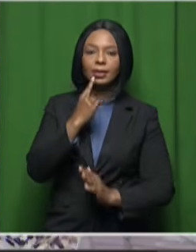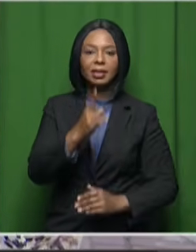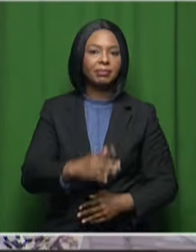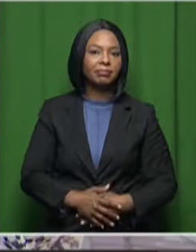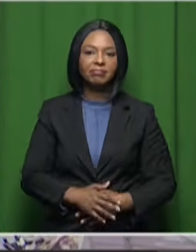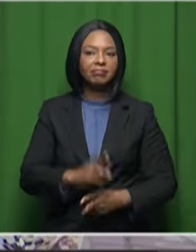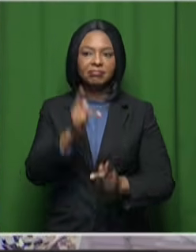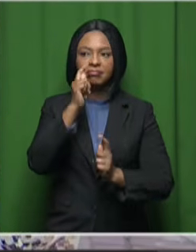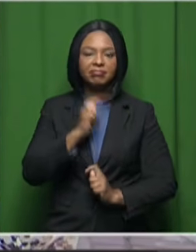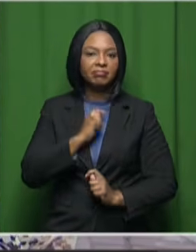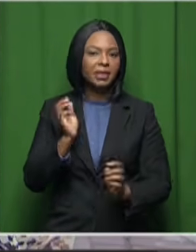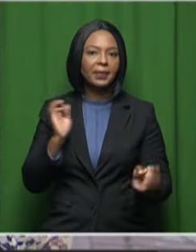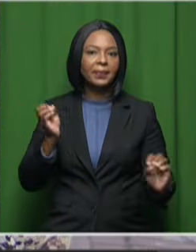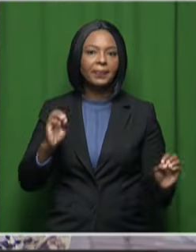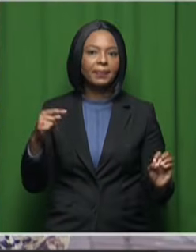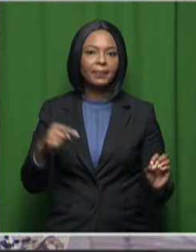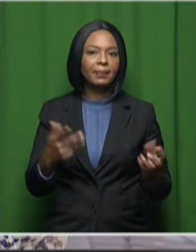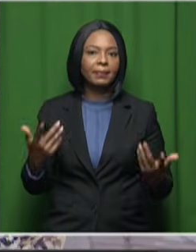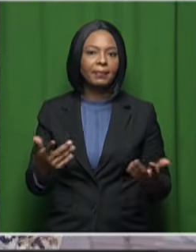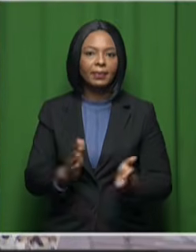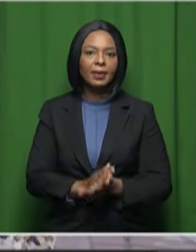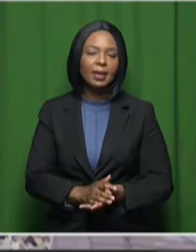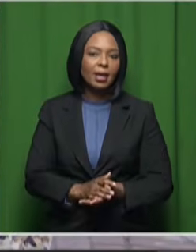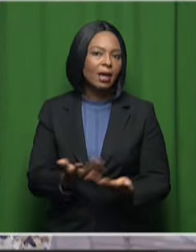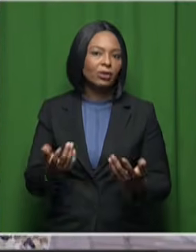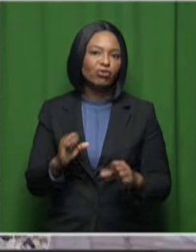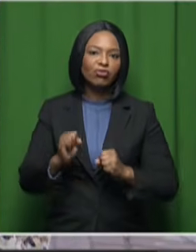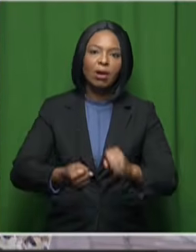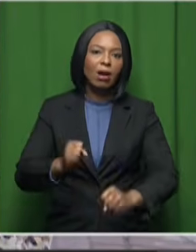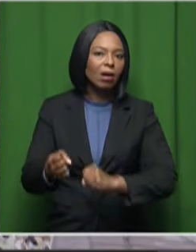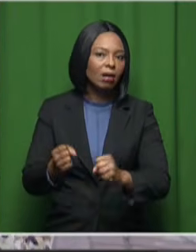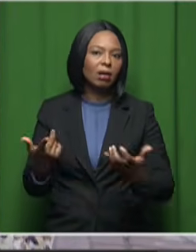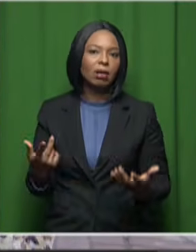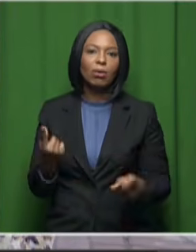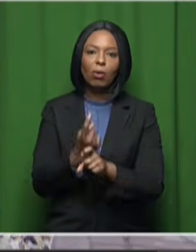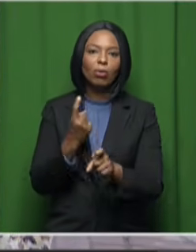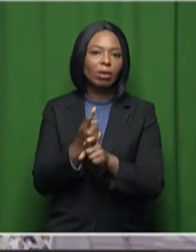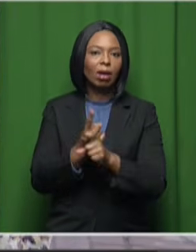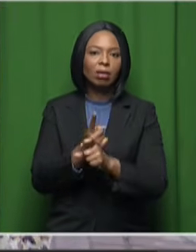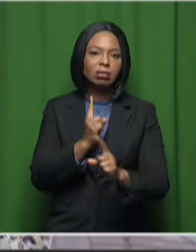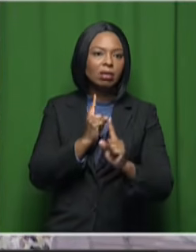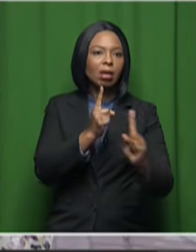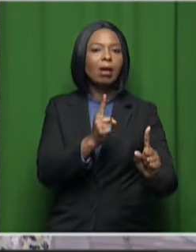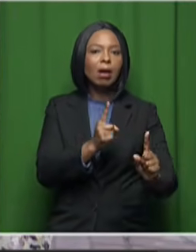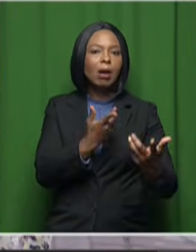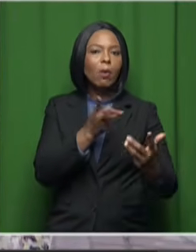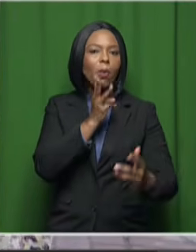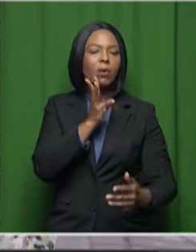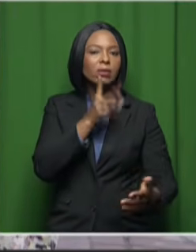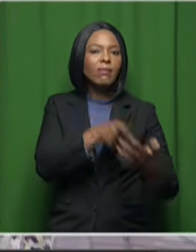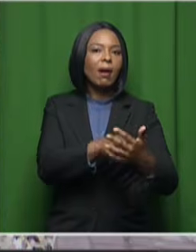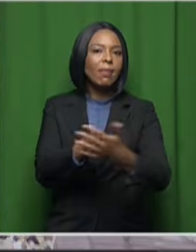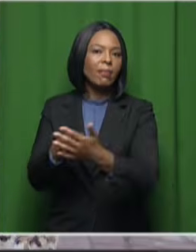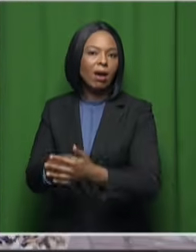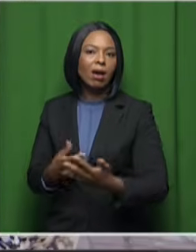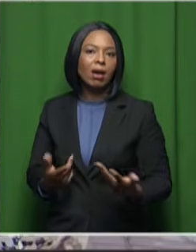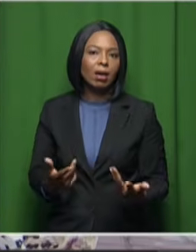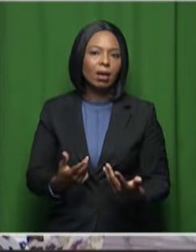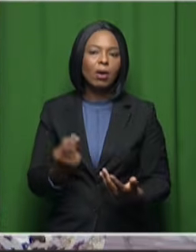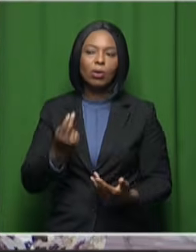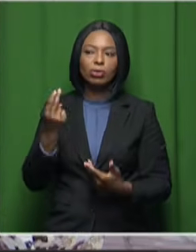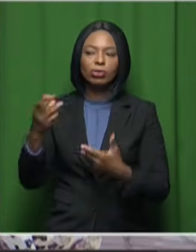dignity has been compromised. It's a struggle. They have to buy water. They have to rely on the water tankers that